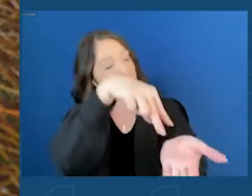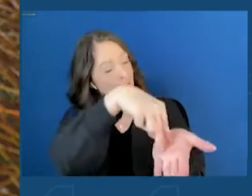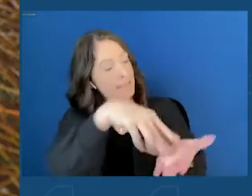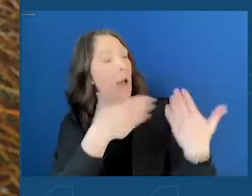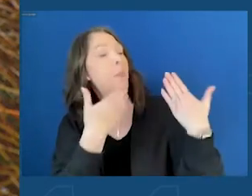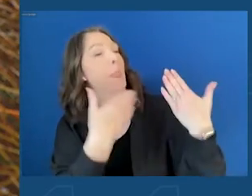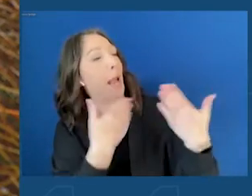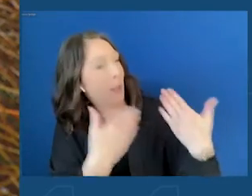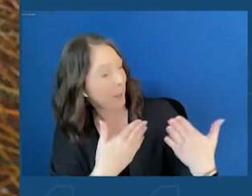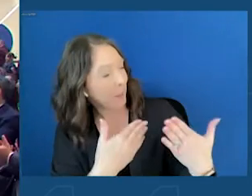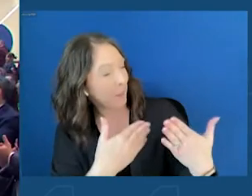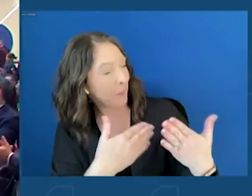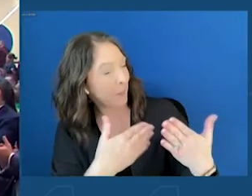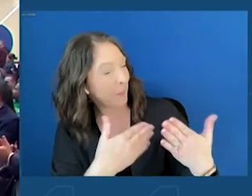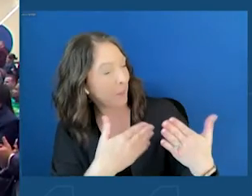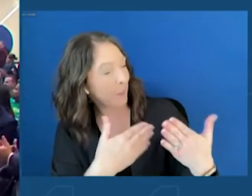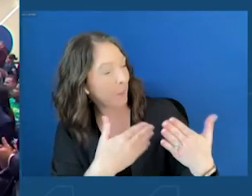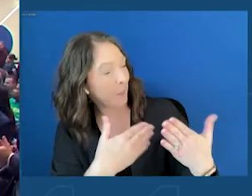recognition.